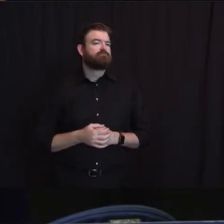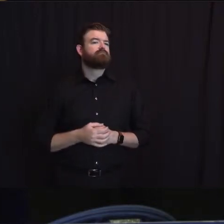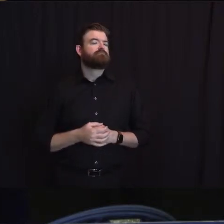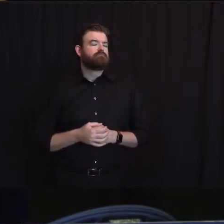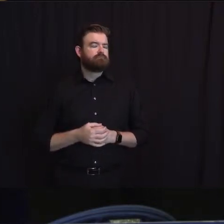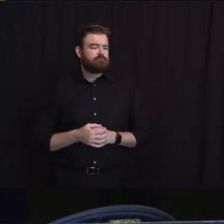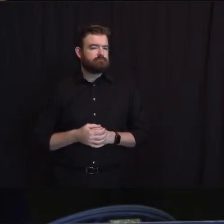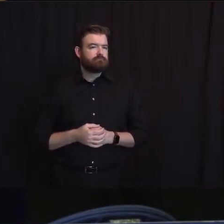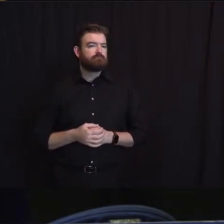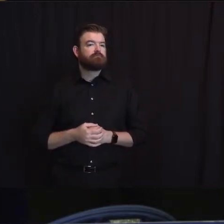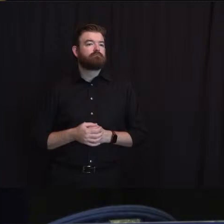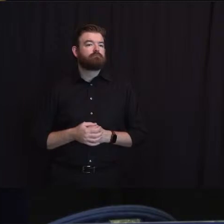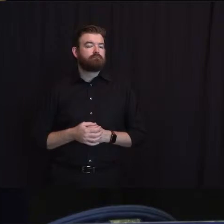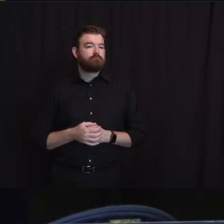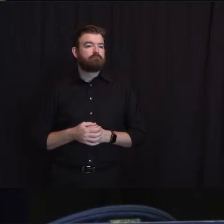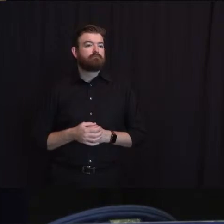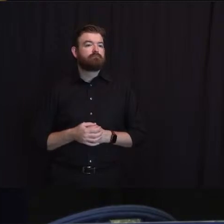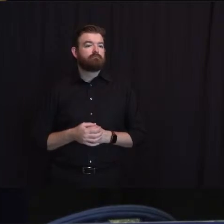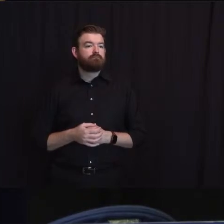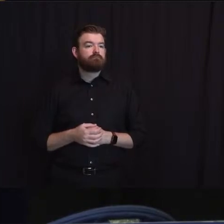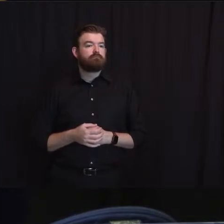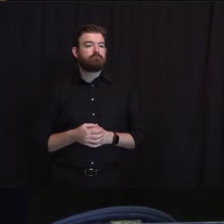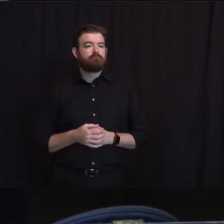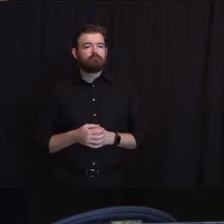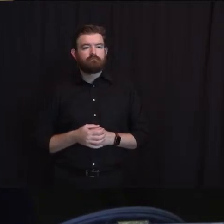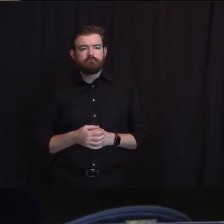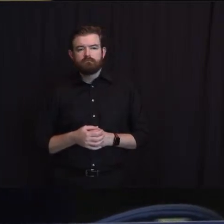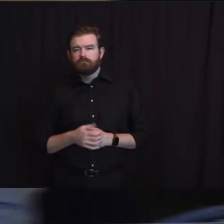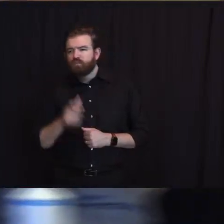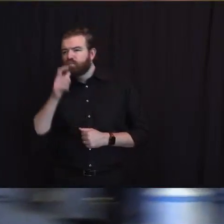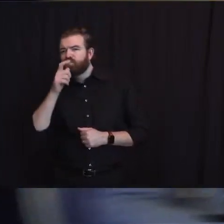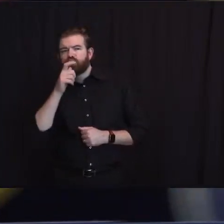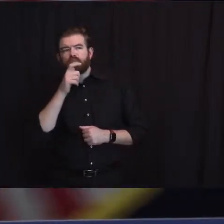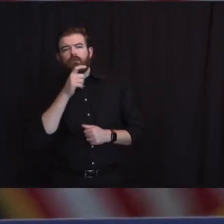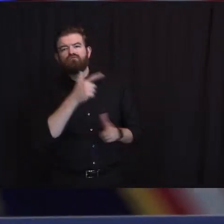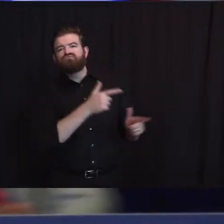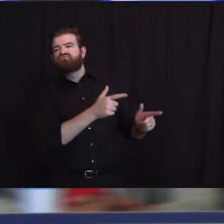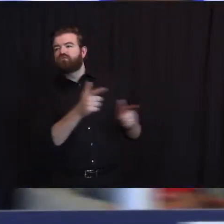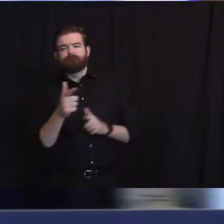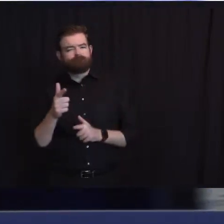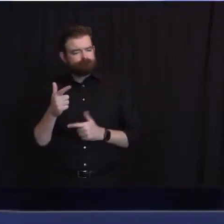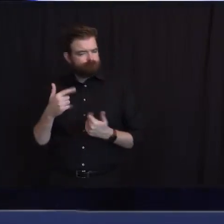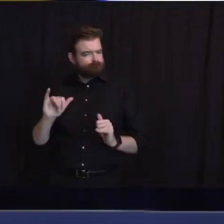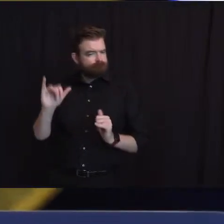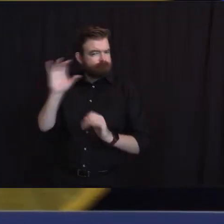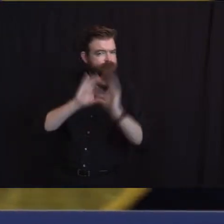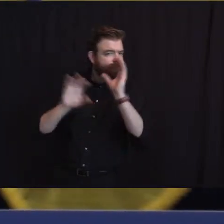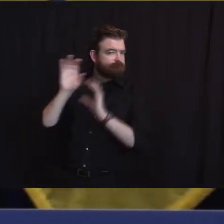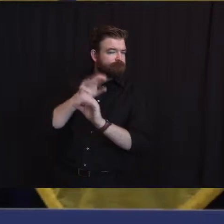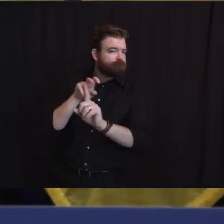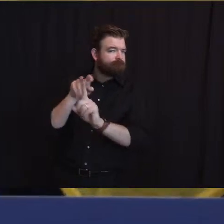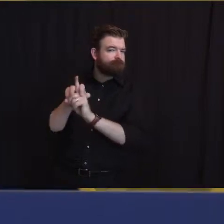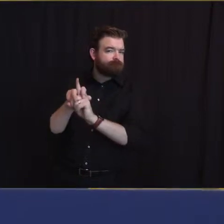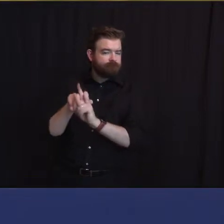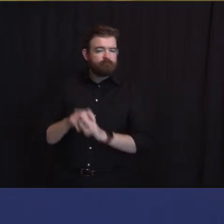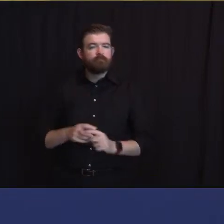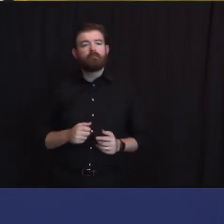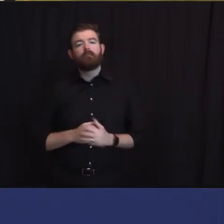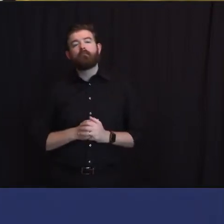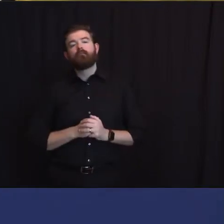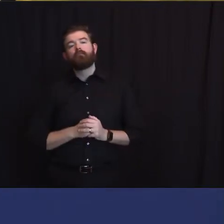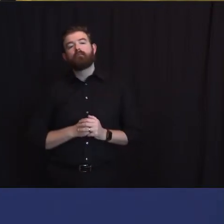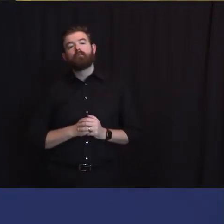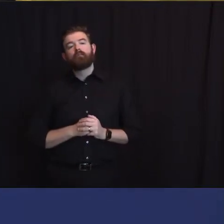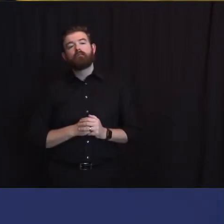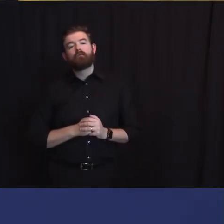those responsible to justice. Thank you, Governor. No EO violation? Oh, there was no EO